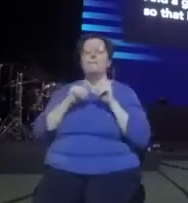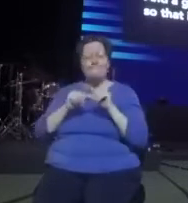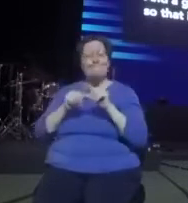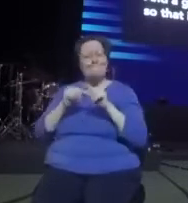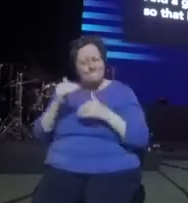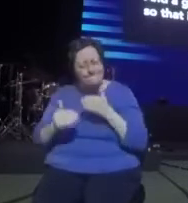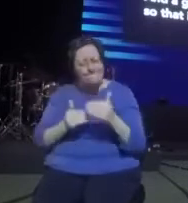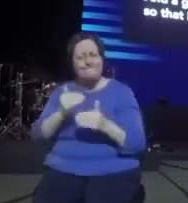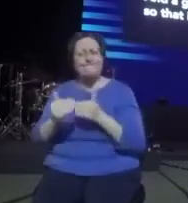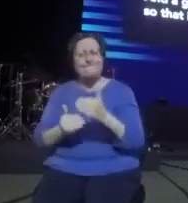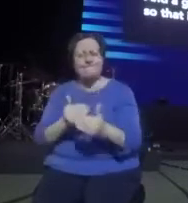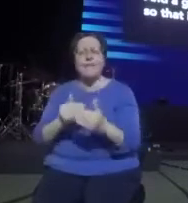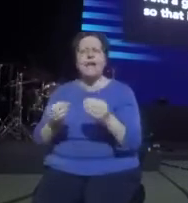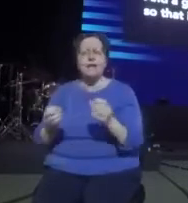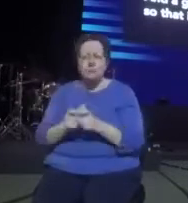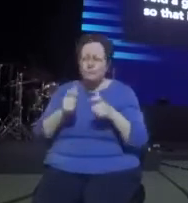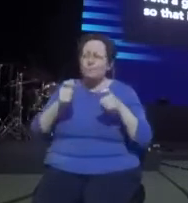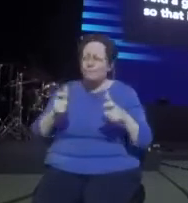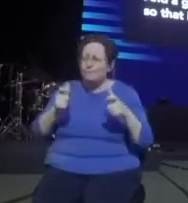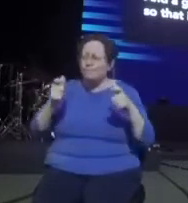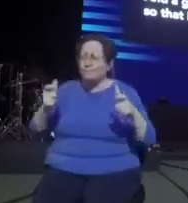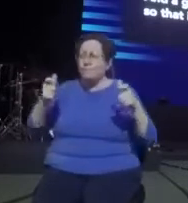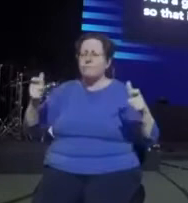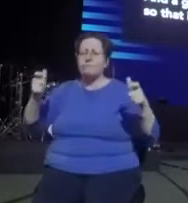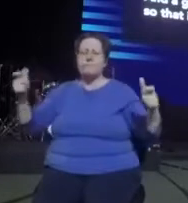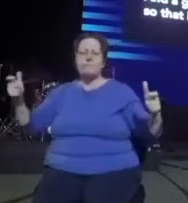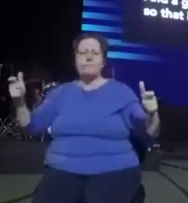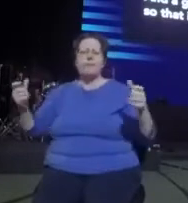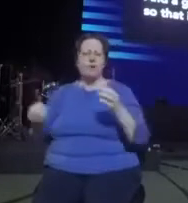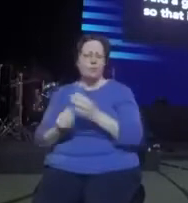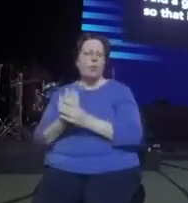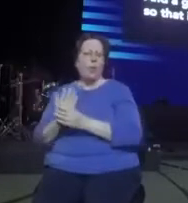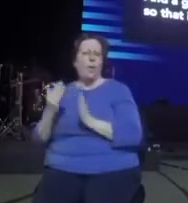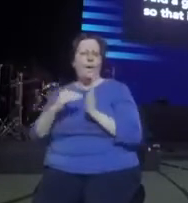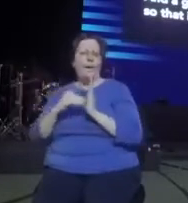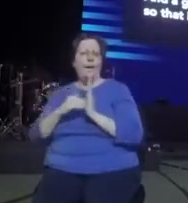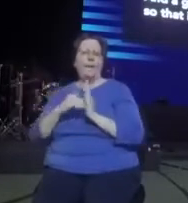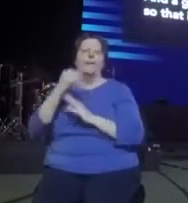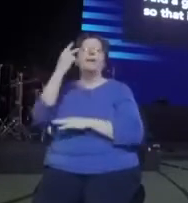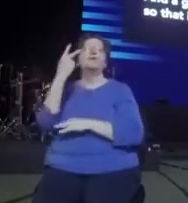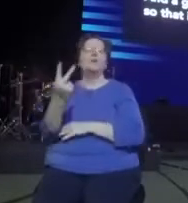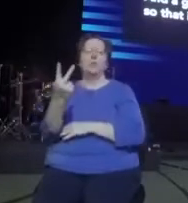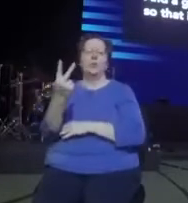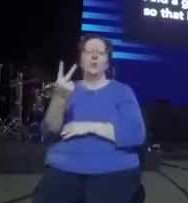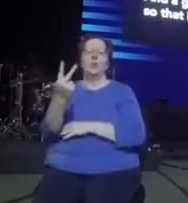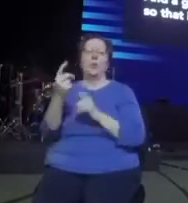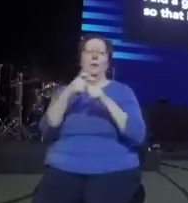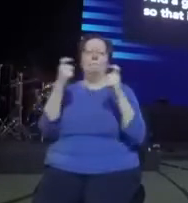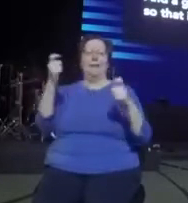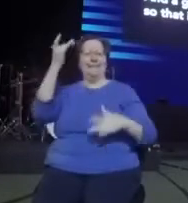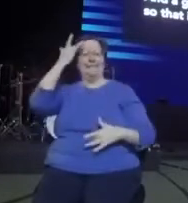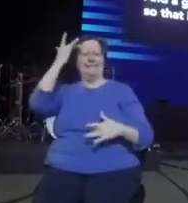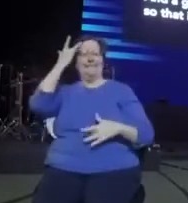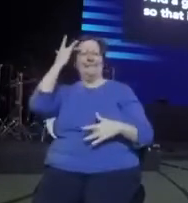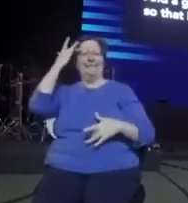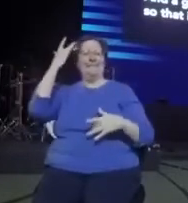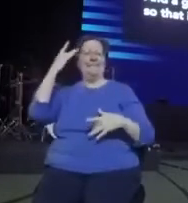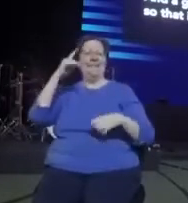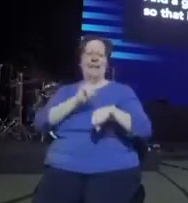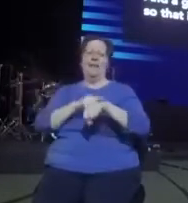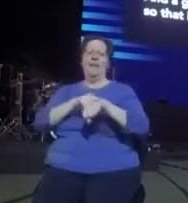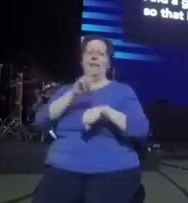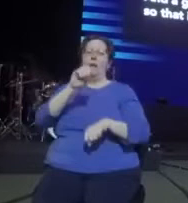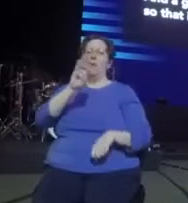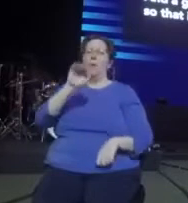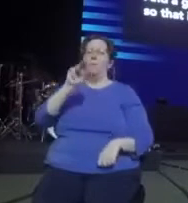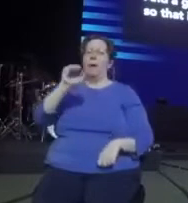and the church grew and we got through that. Then, you know, we went through two big viruses during the time of the